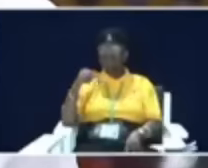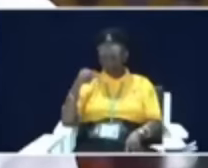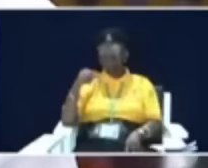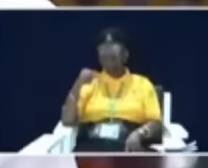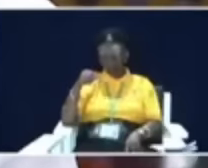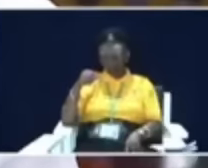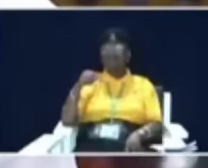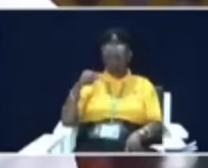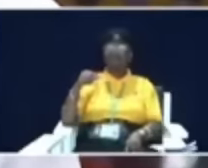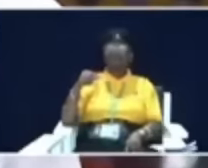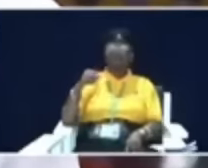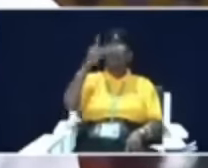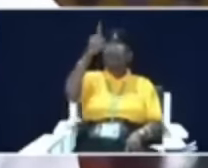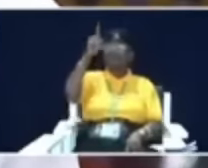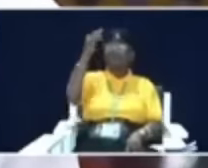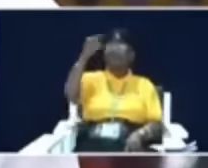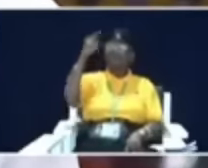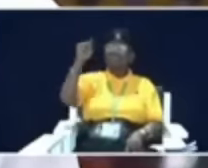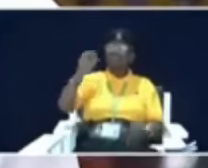You know, one of the biggest